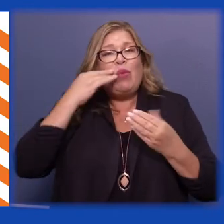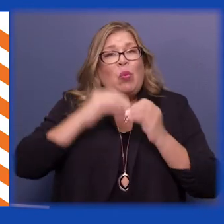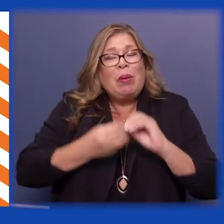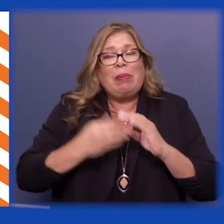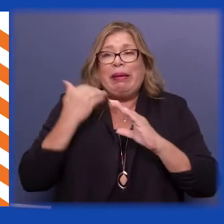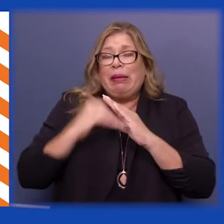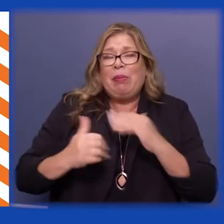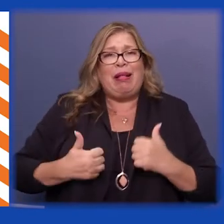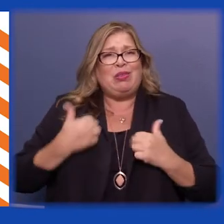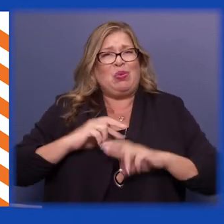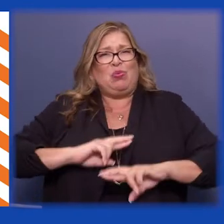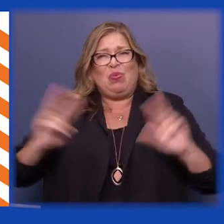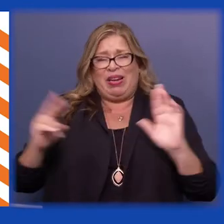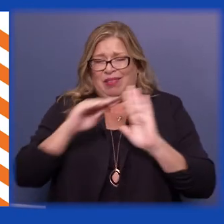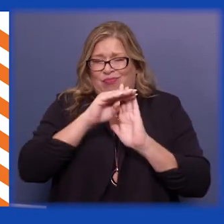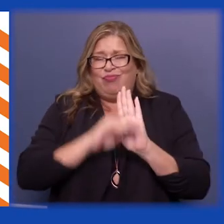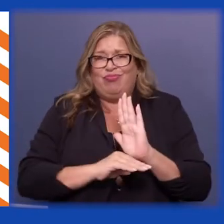area.